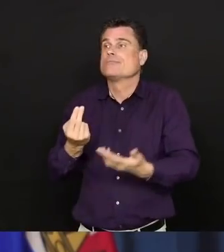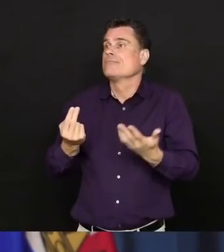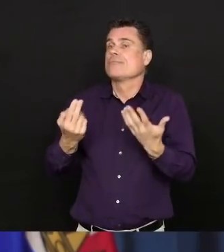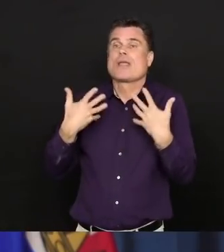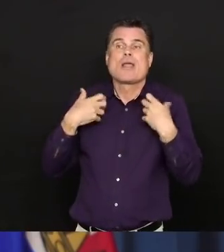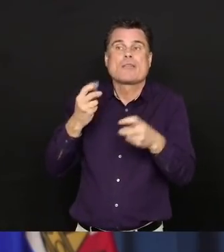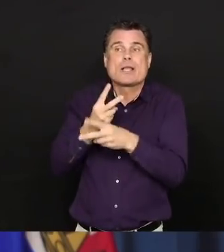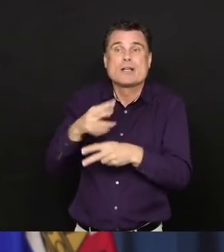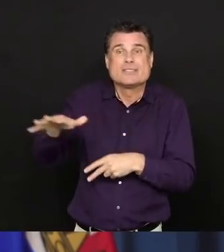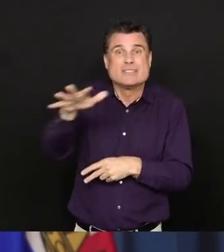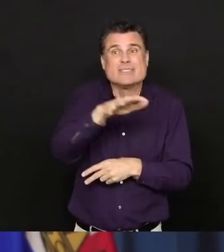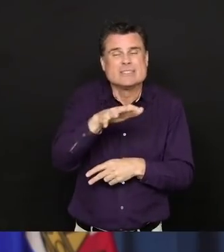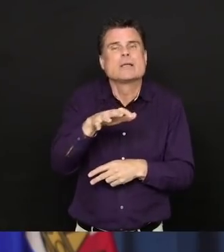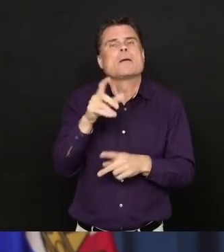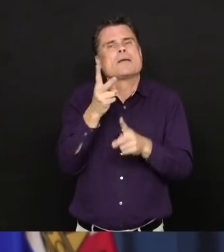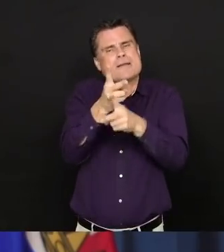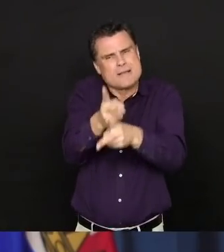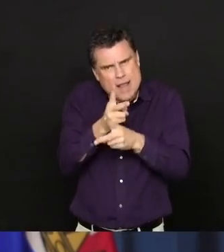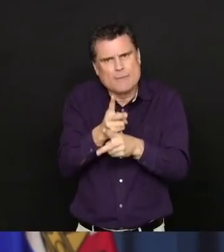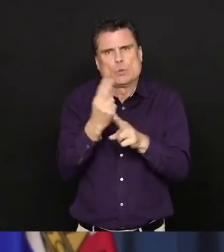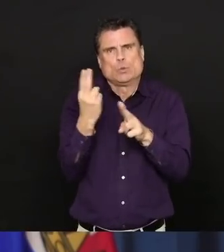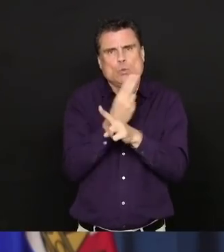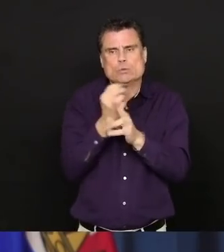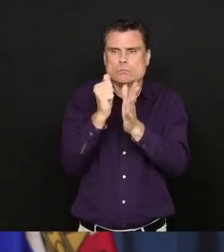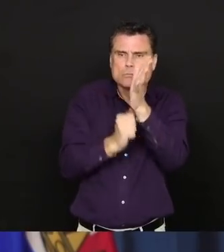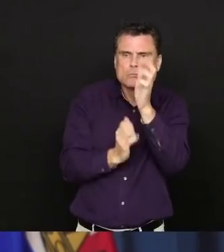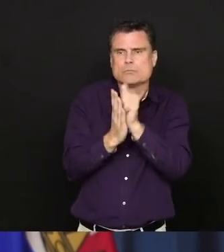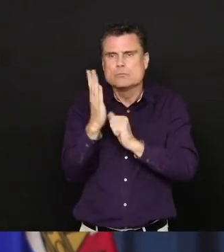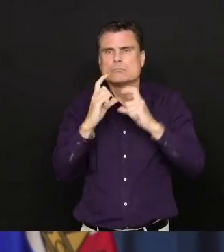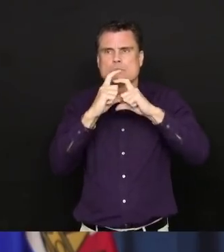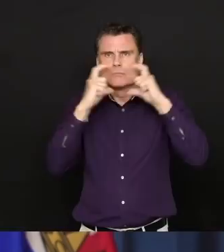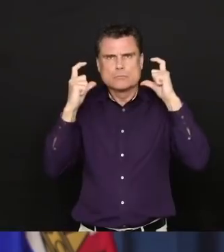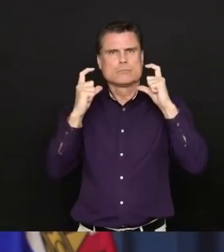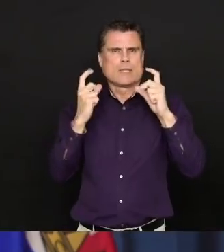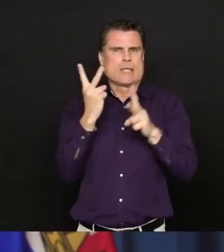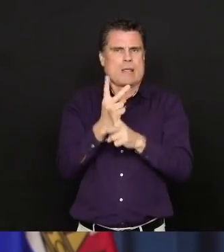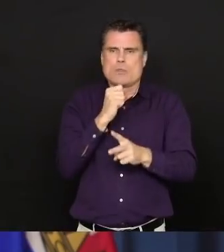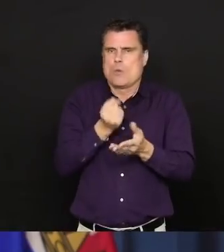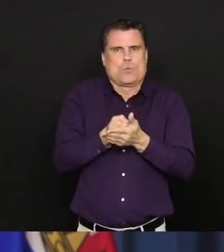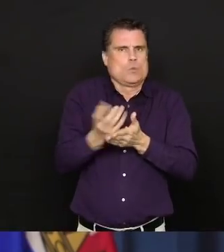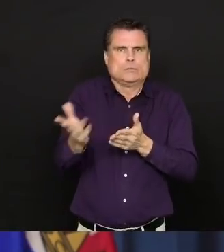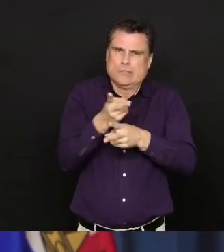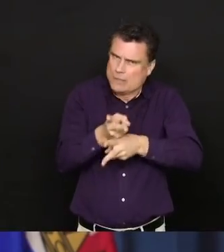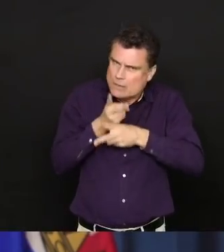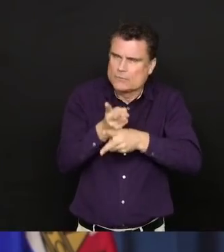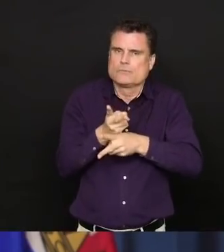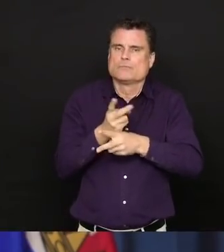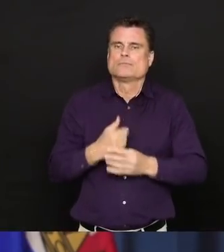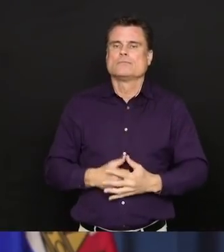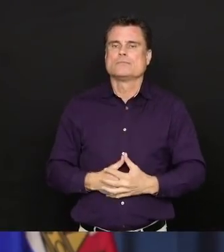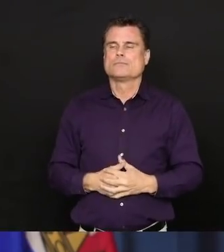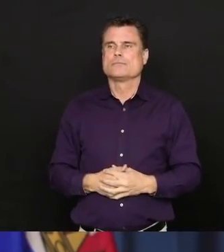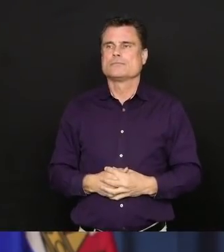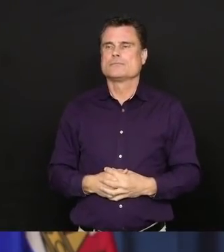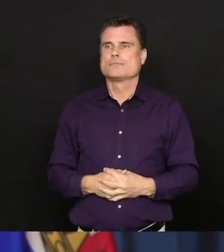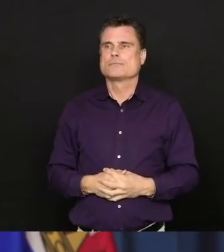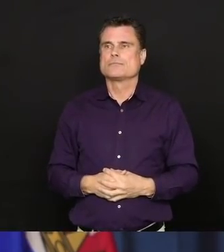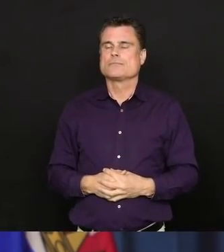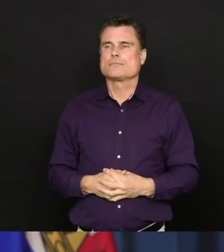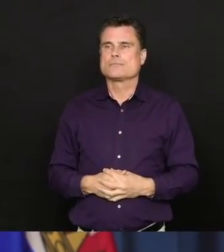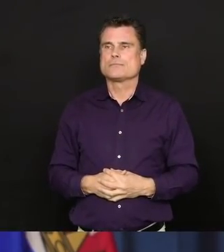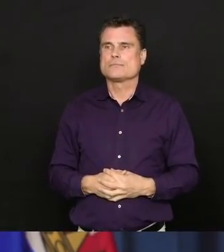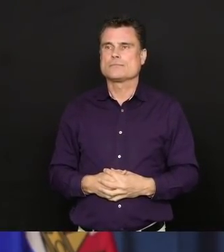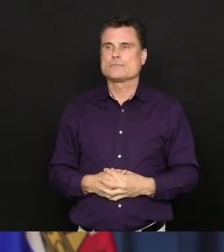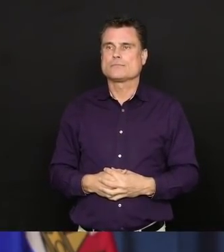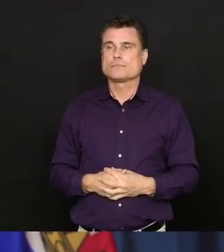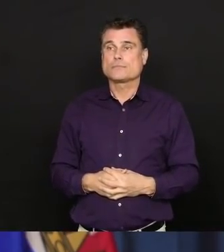redoubles those efforts. And secondly, it underlines why we need to ensure the appropriate use of PPE in our healthcare facilities.